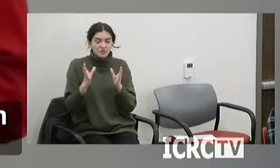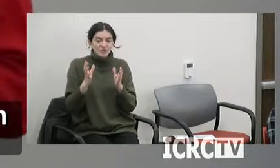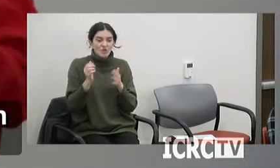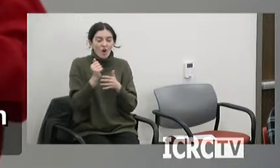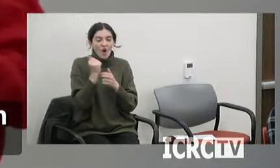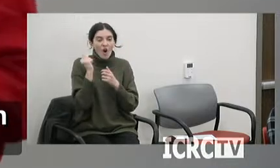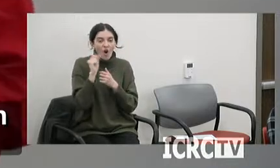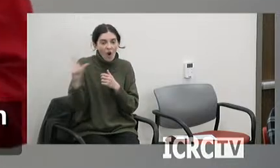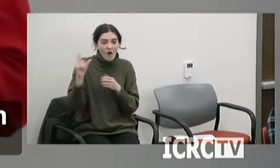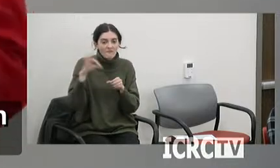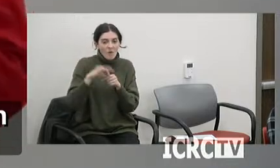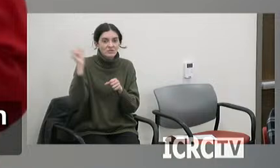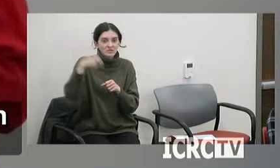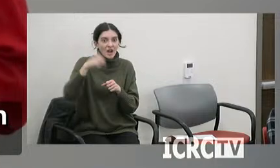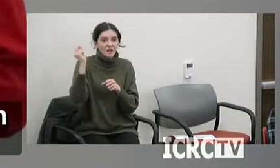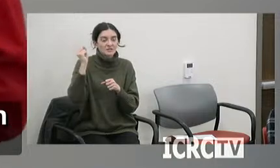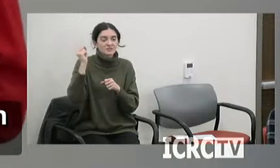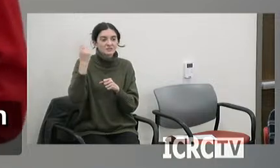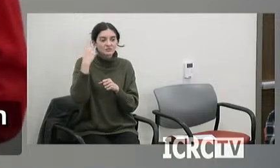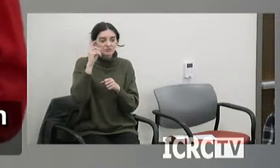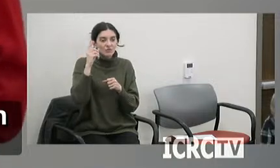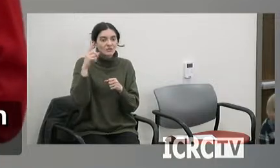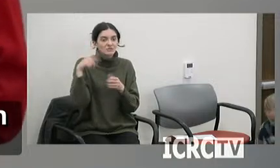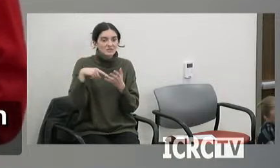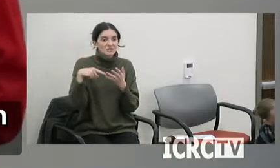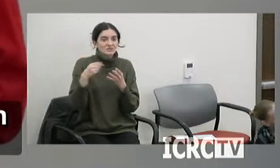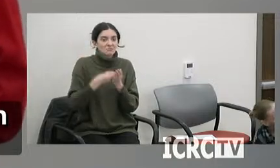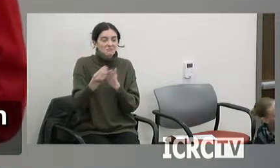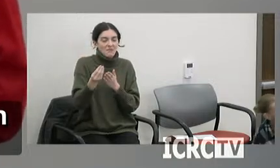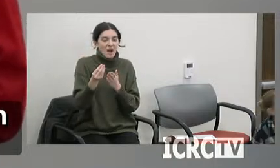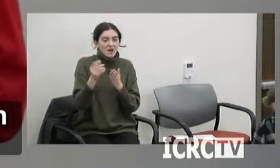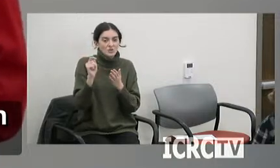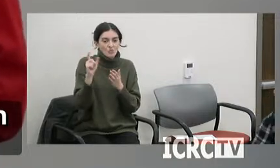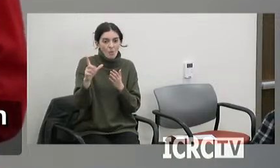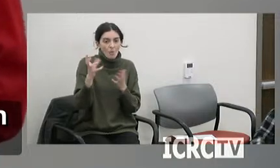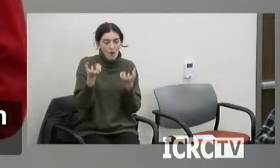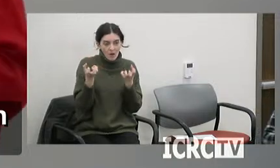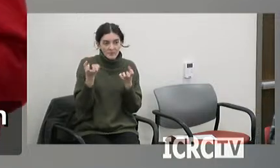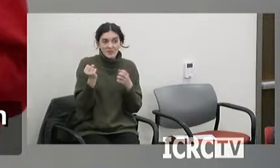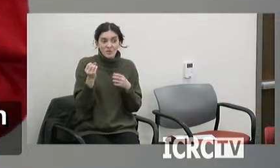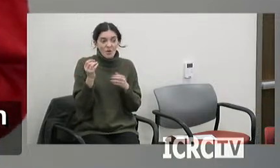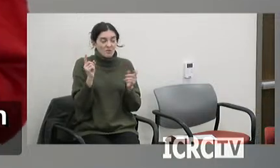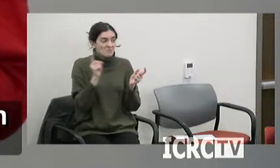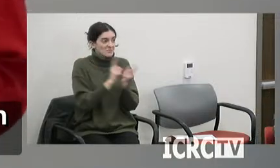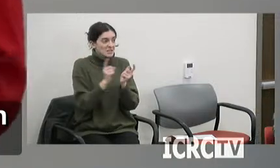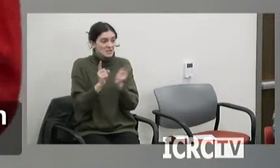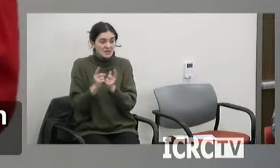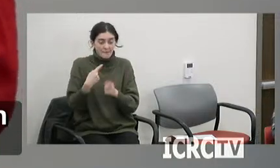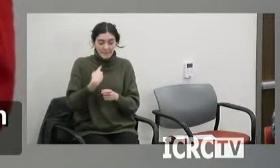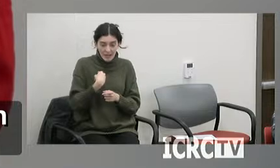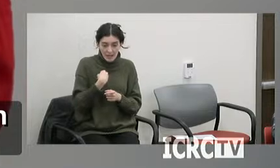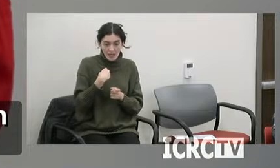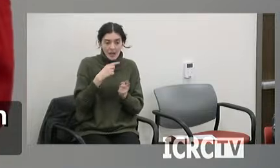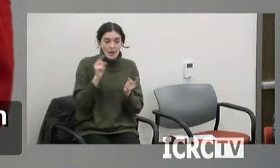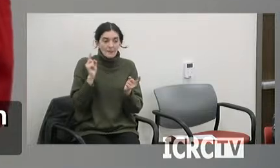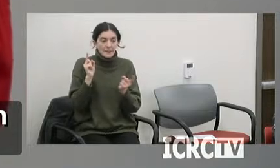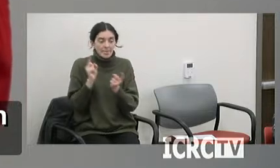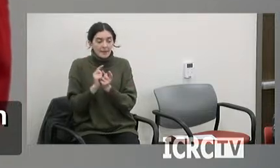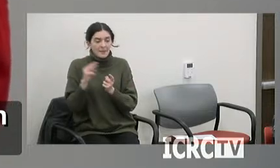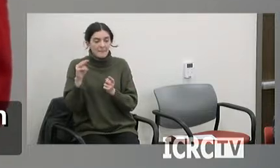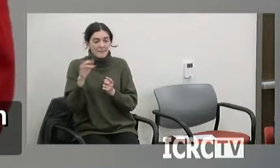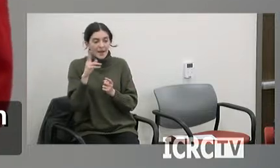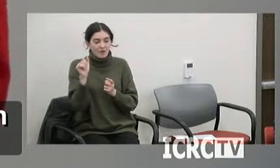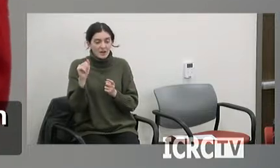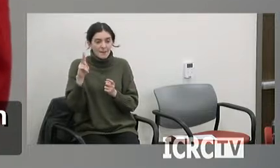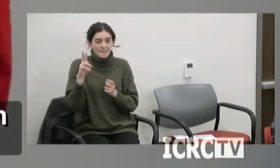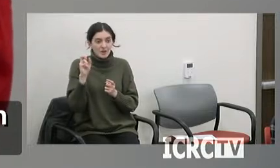Todd Wells, Mrs. Getz, their department chair, Mary Burnins, which is part of her role with the supplementals, and it